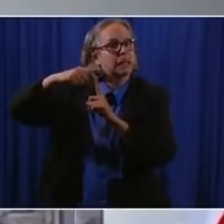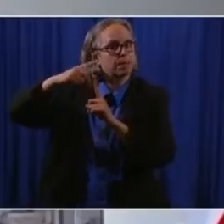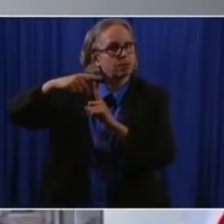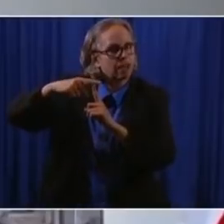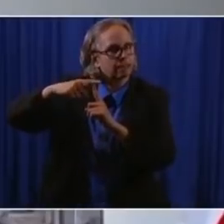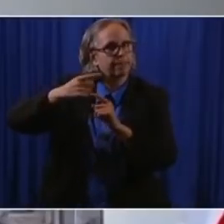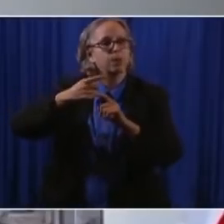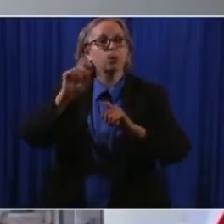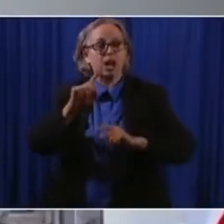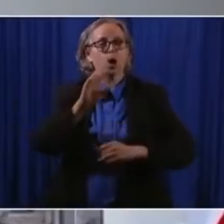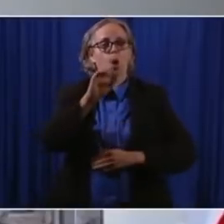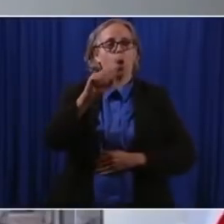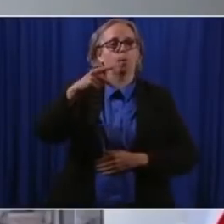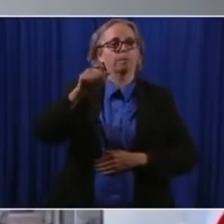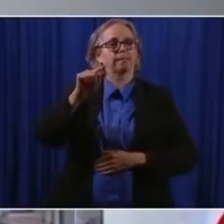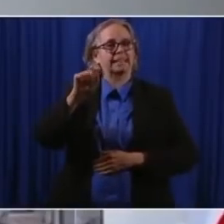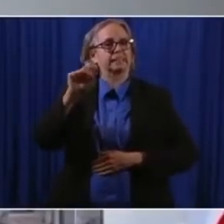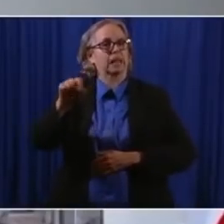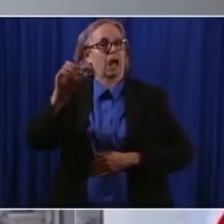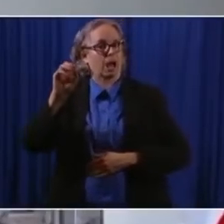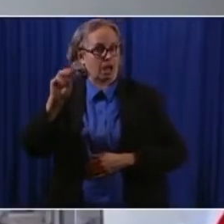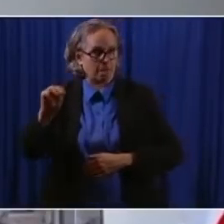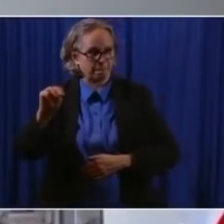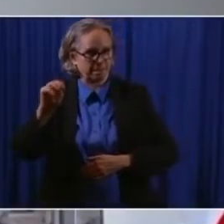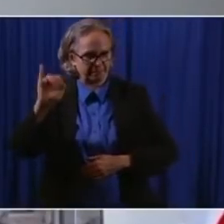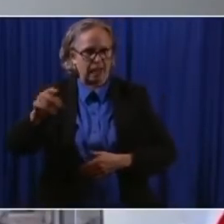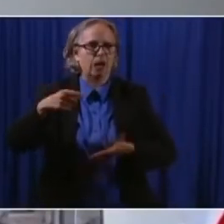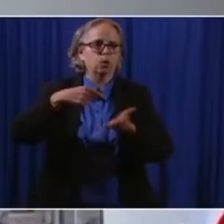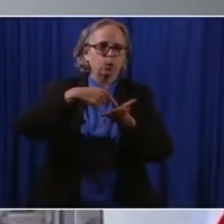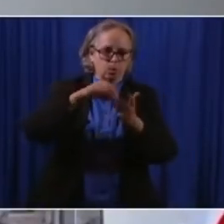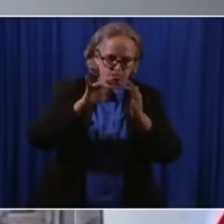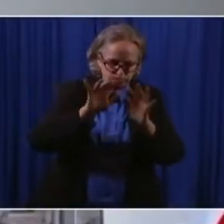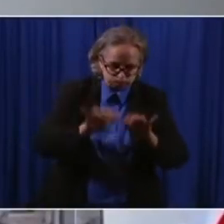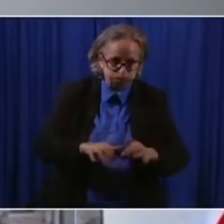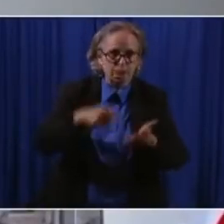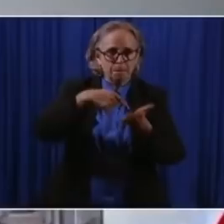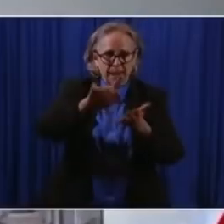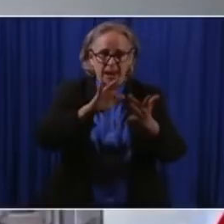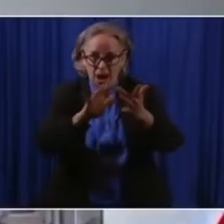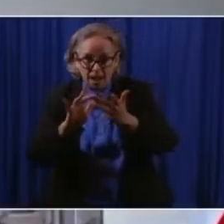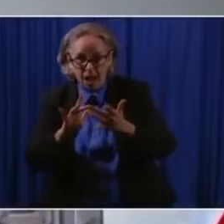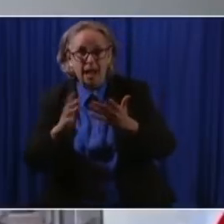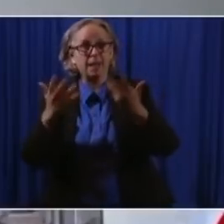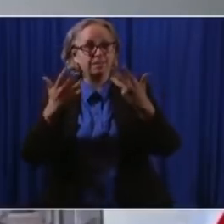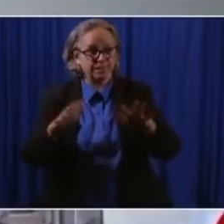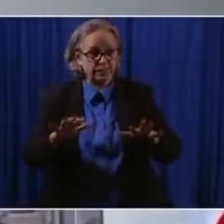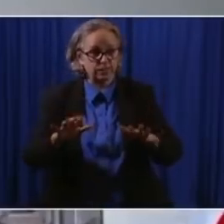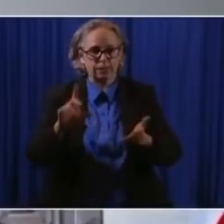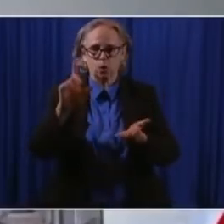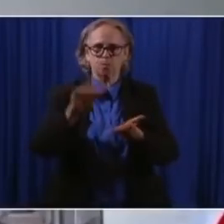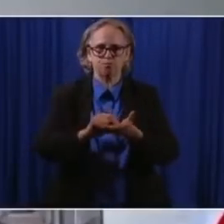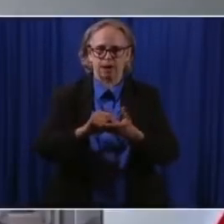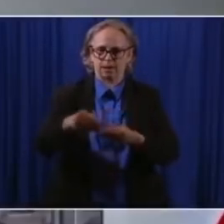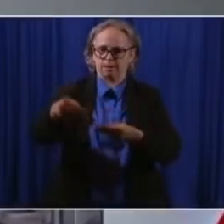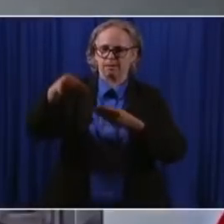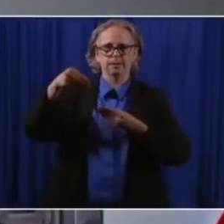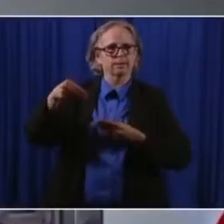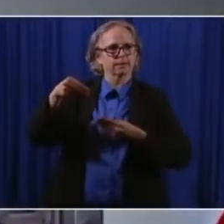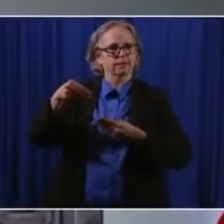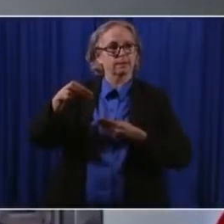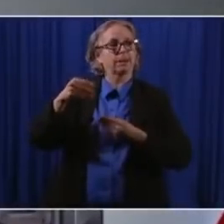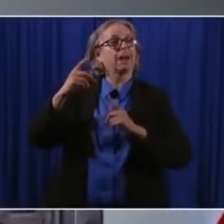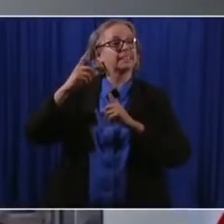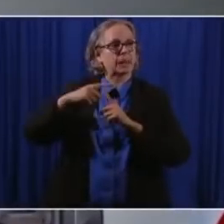for the temporary tag and complete your payment at oplates.com. And you get a temporary tag number, which can immediately be